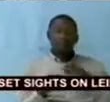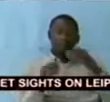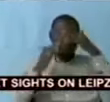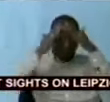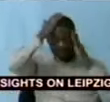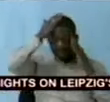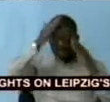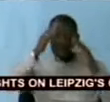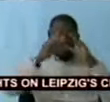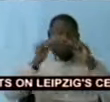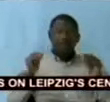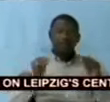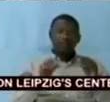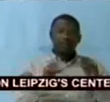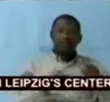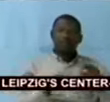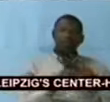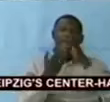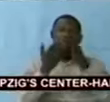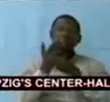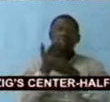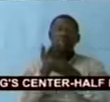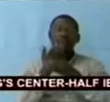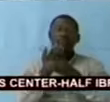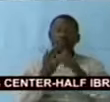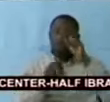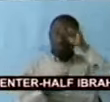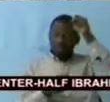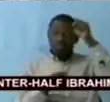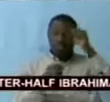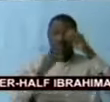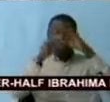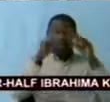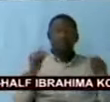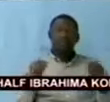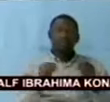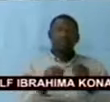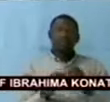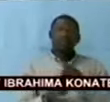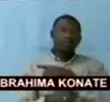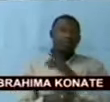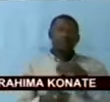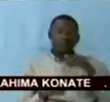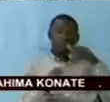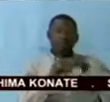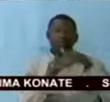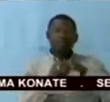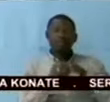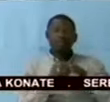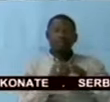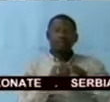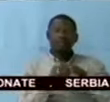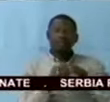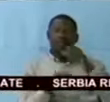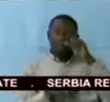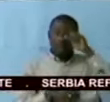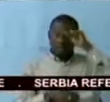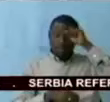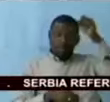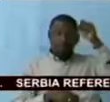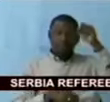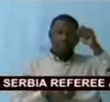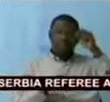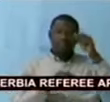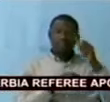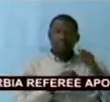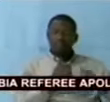the state house. Ye be samba state house. So they were among the state guards. Italta state guard mansa kantarla le kono. And what